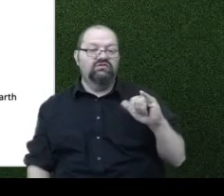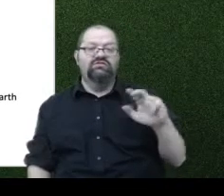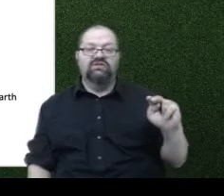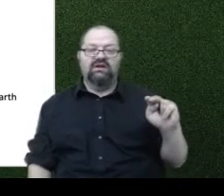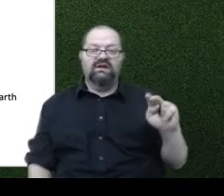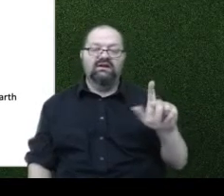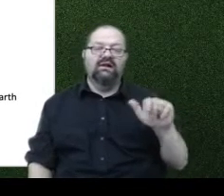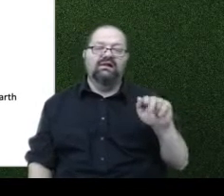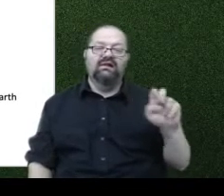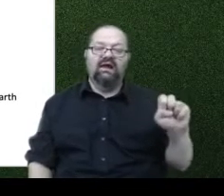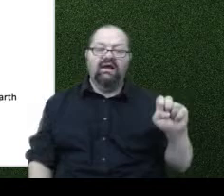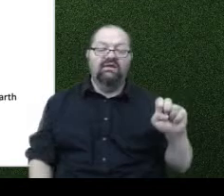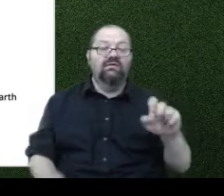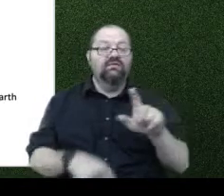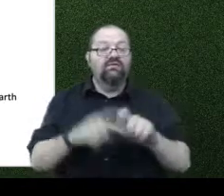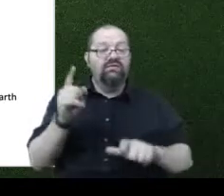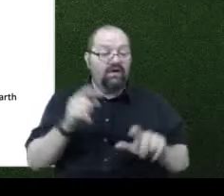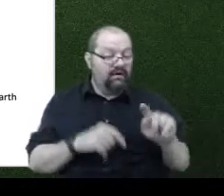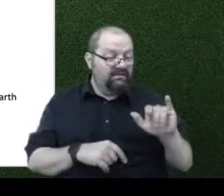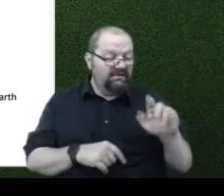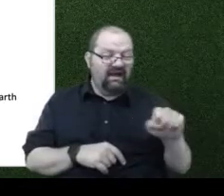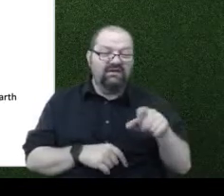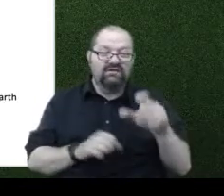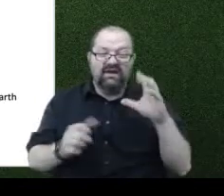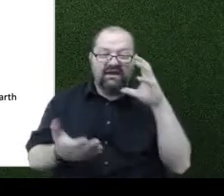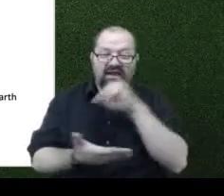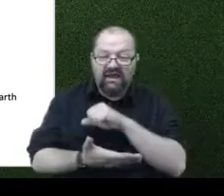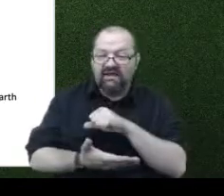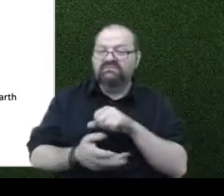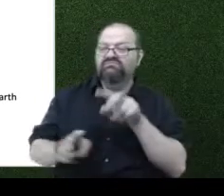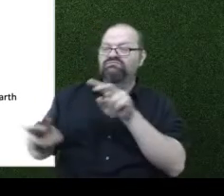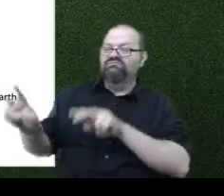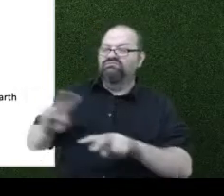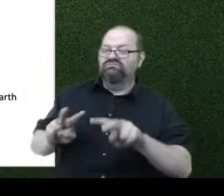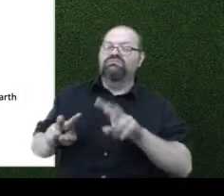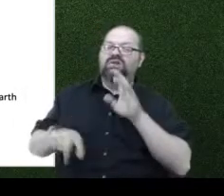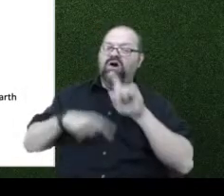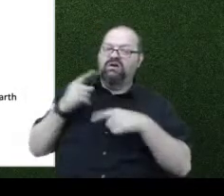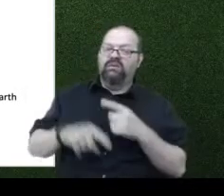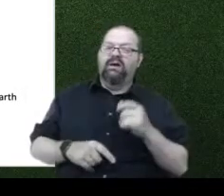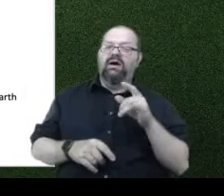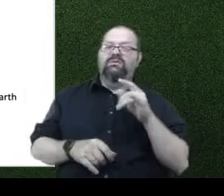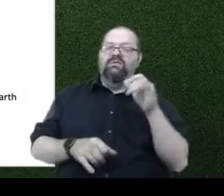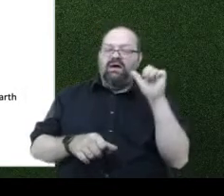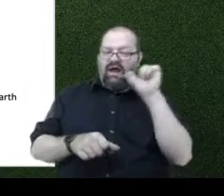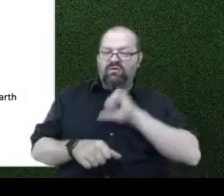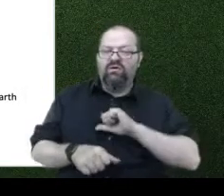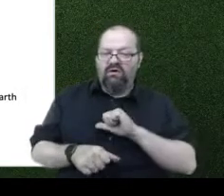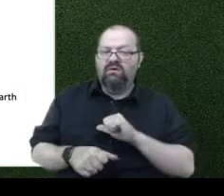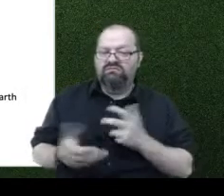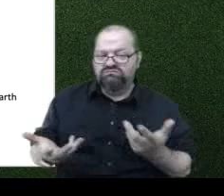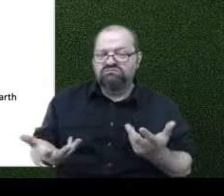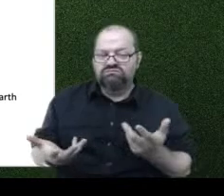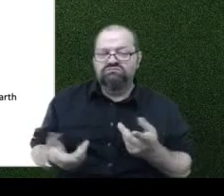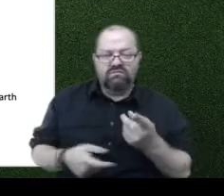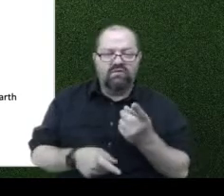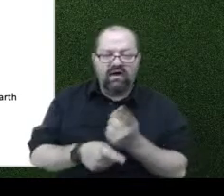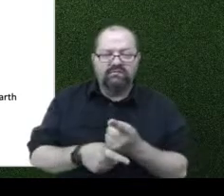the title, you might guess that the engraving has something to do with drinking liquor, and you'd be right. So here's the